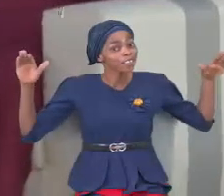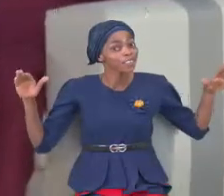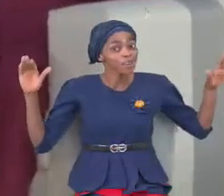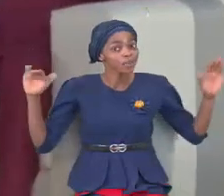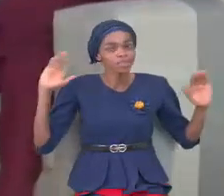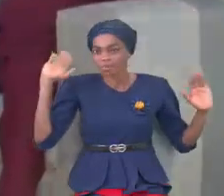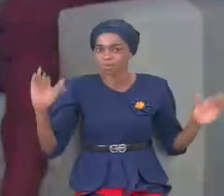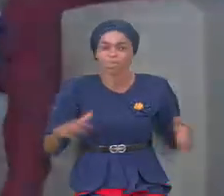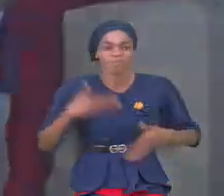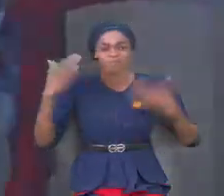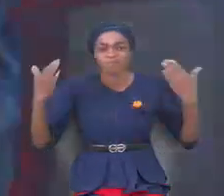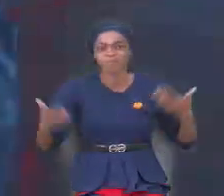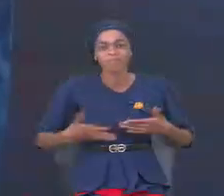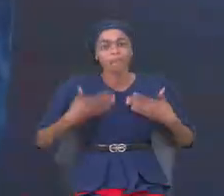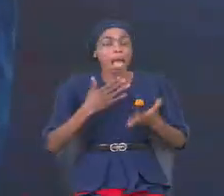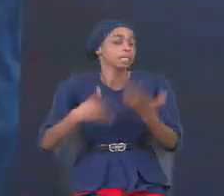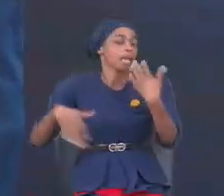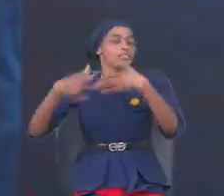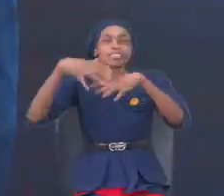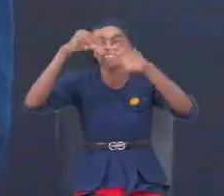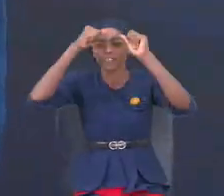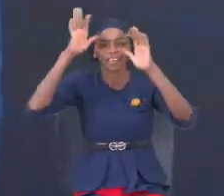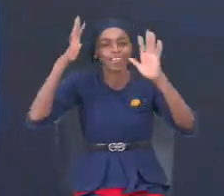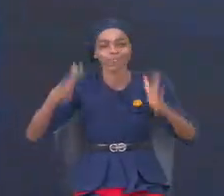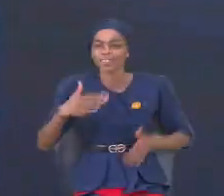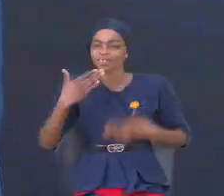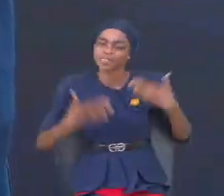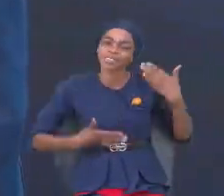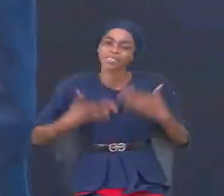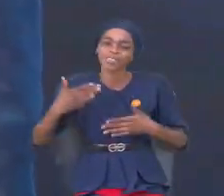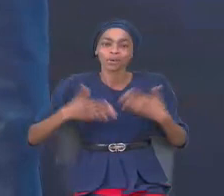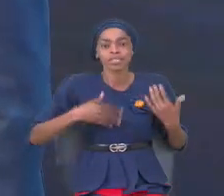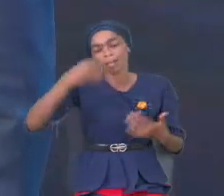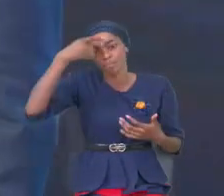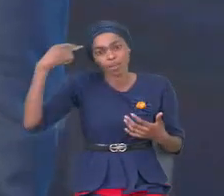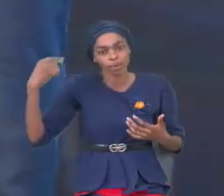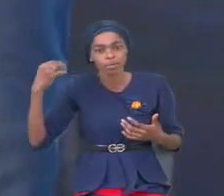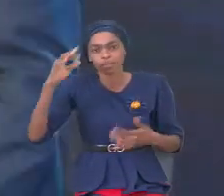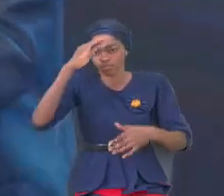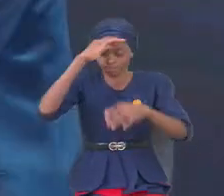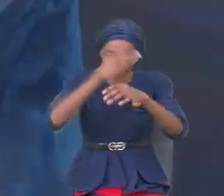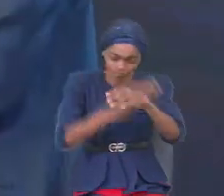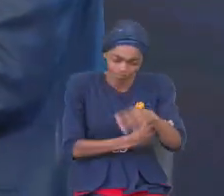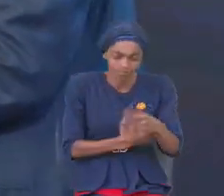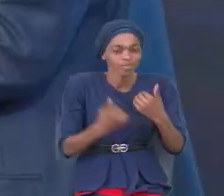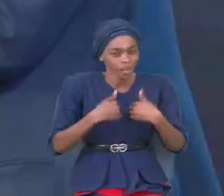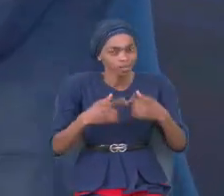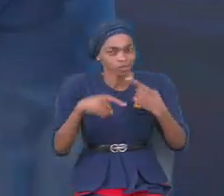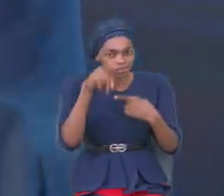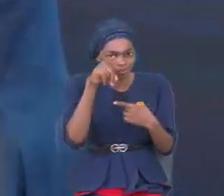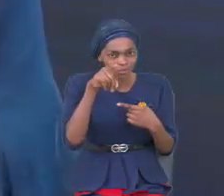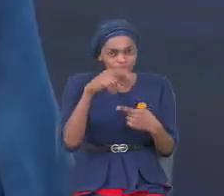rejoice because the Son has come. And it's not just a son now, it's going to be